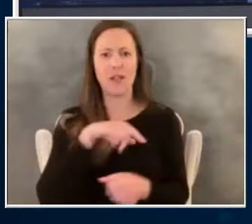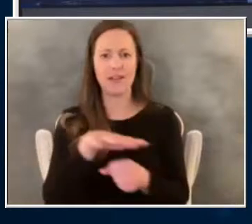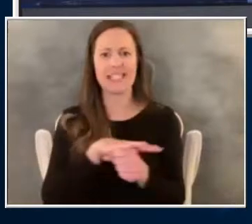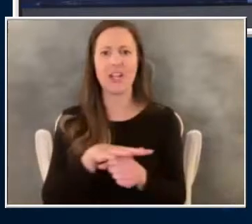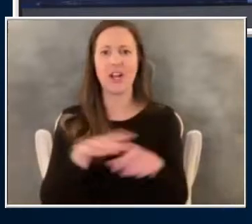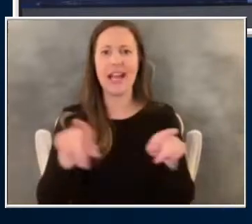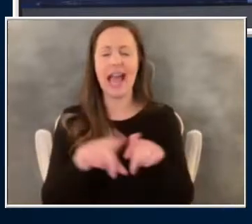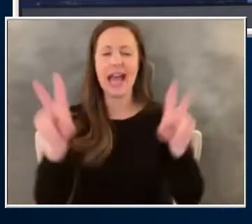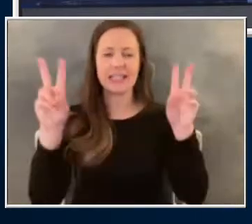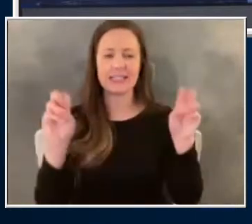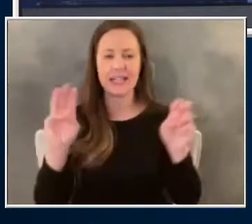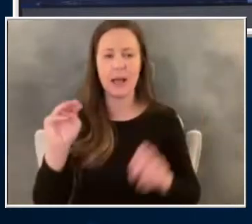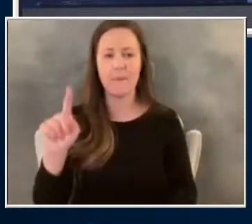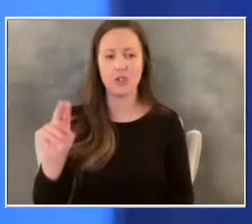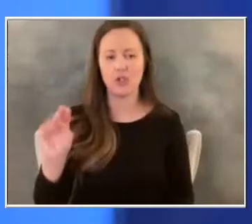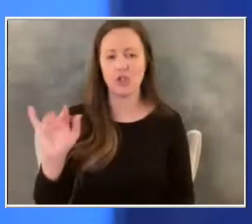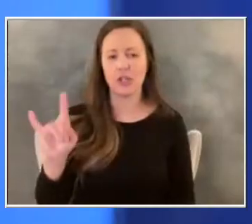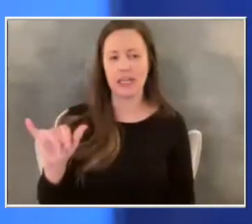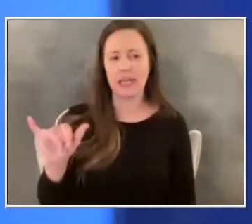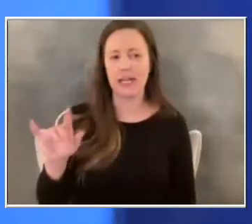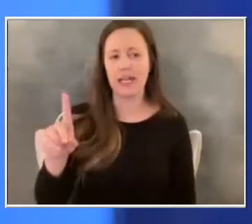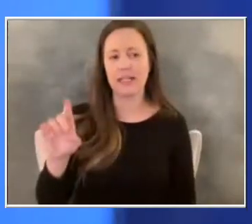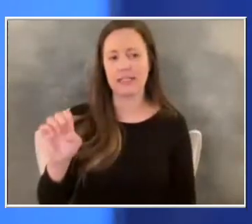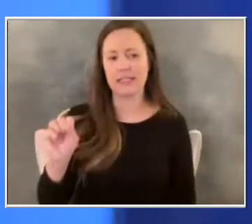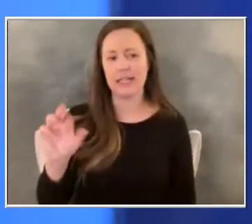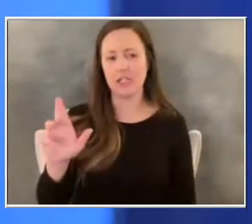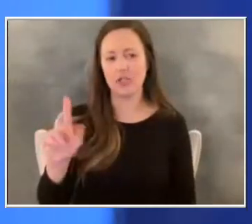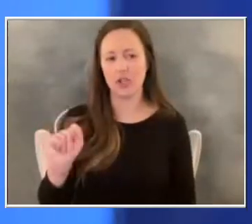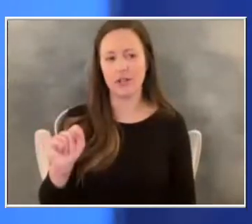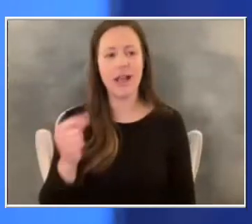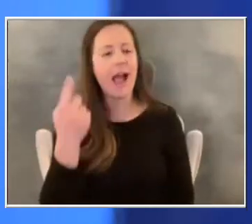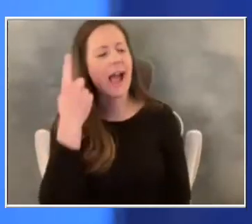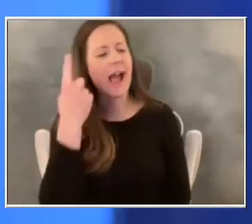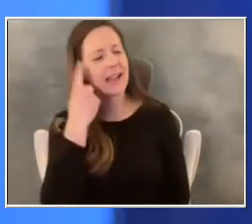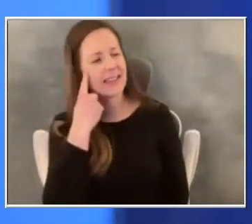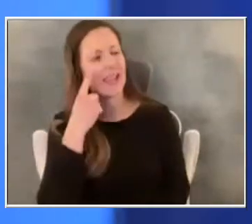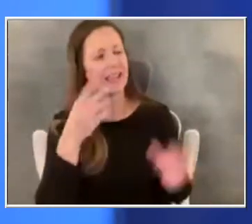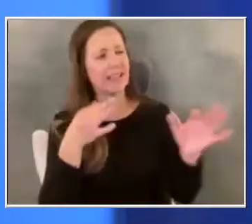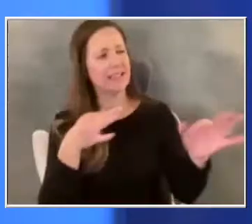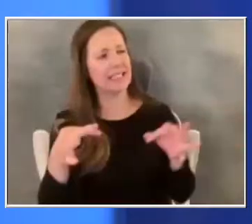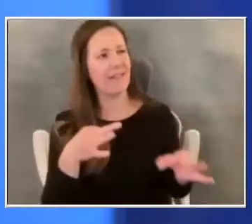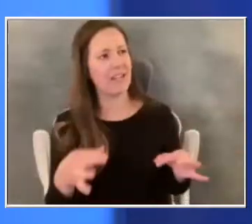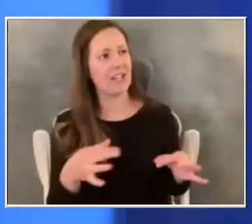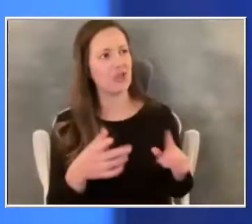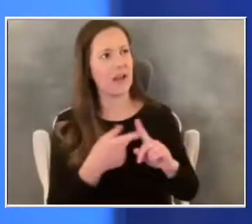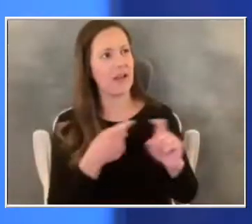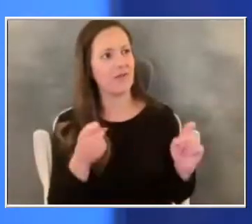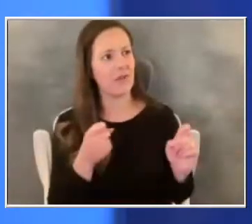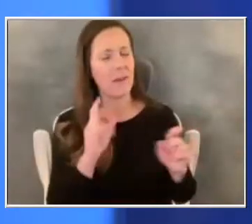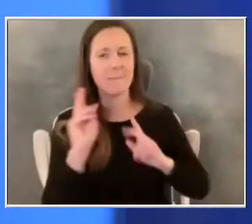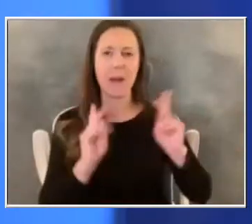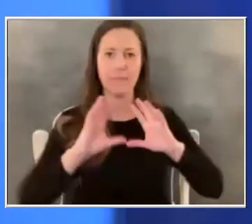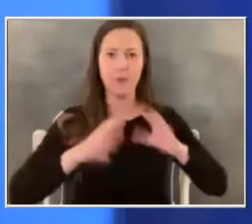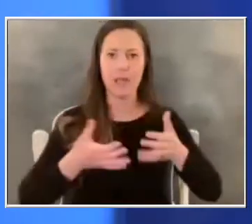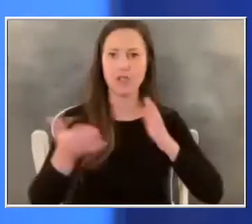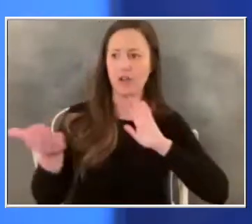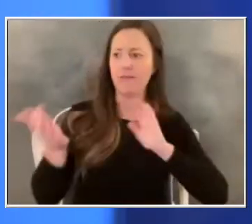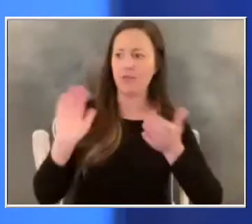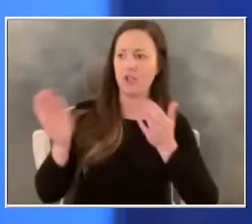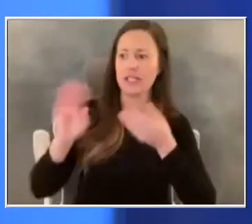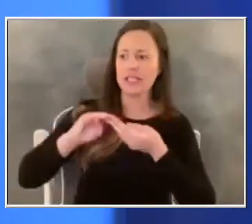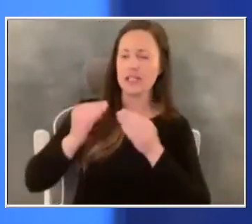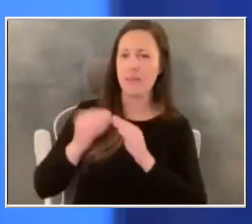desert? I believe the definition stems from the population versus the number of providers